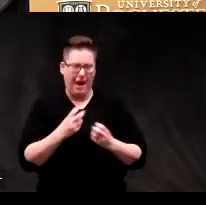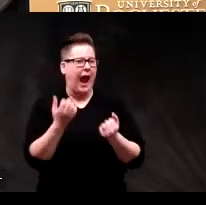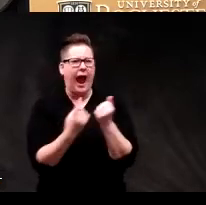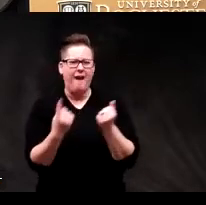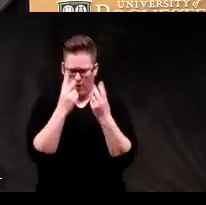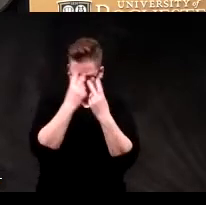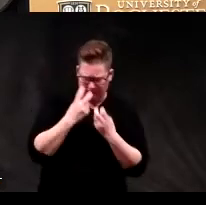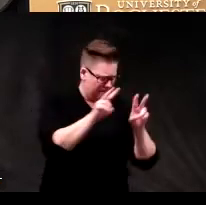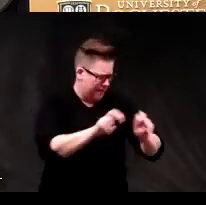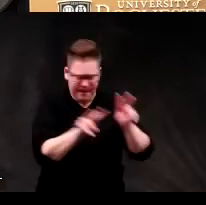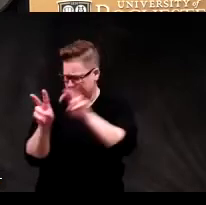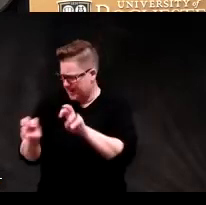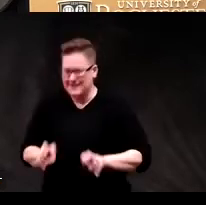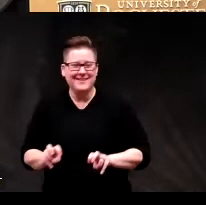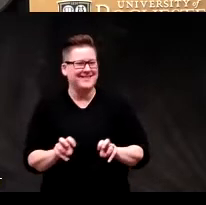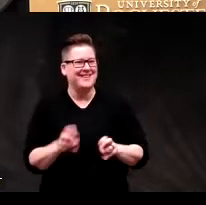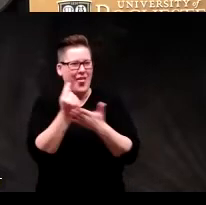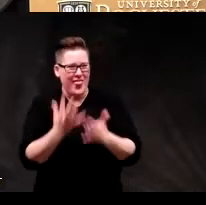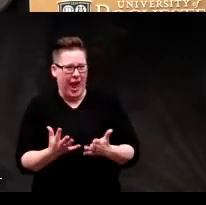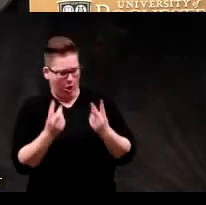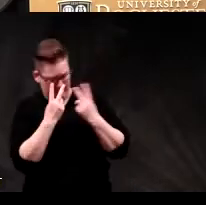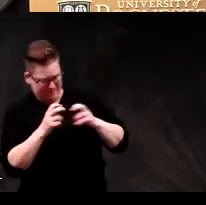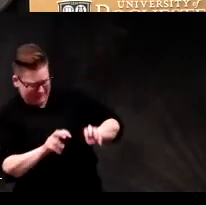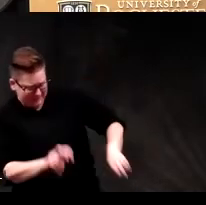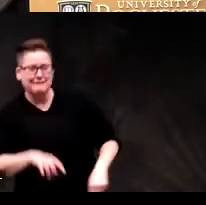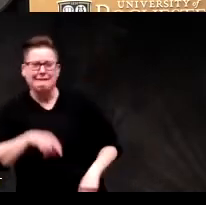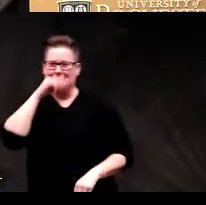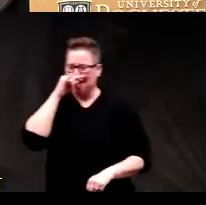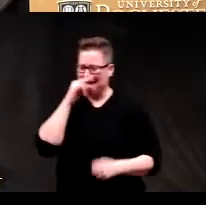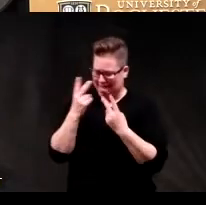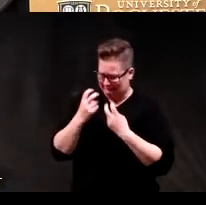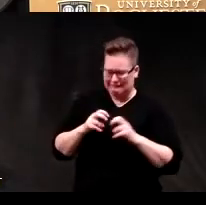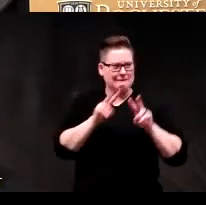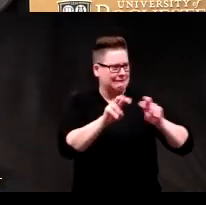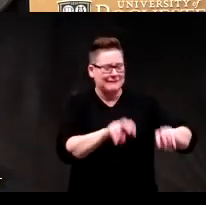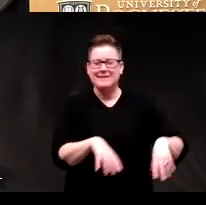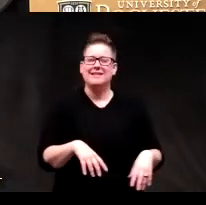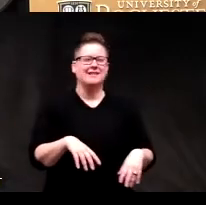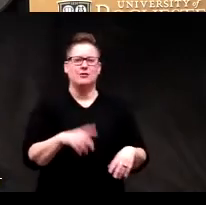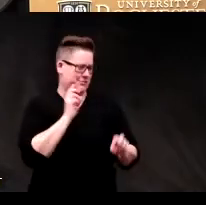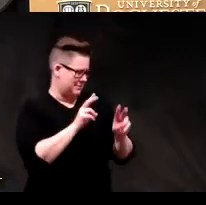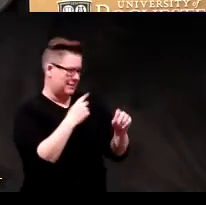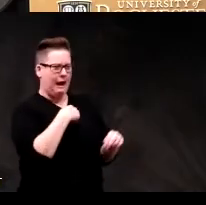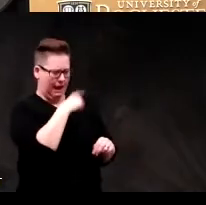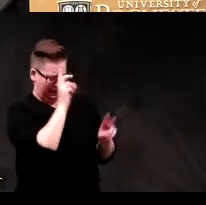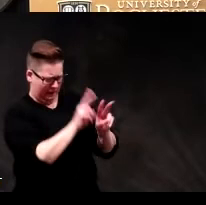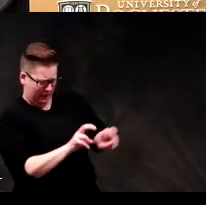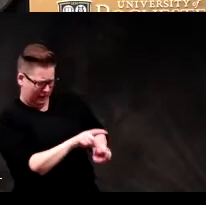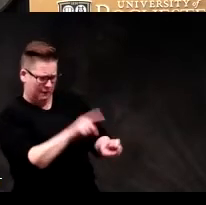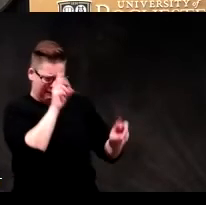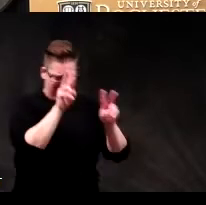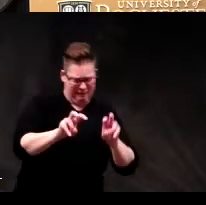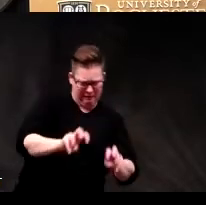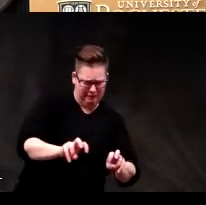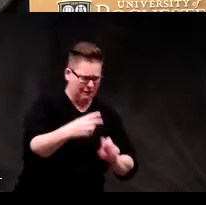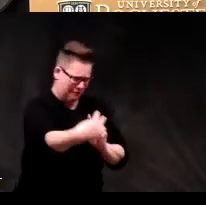just mentalizing each other. The therapist to the child, therapist to the parent, encouraging the child to think about